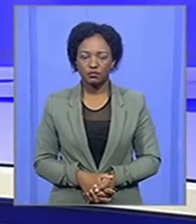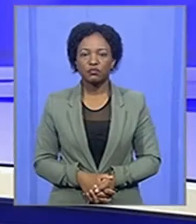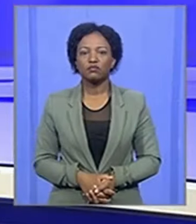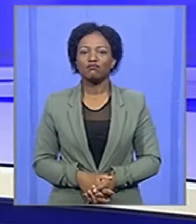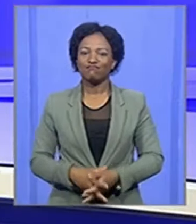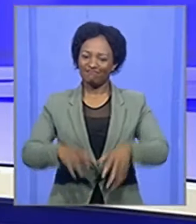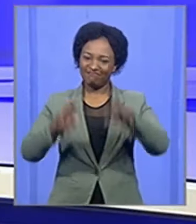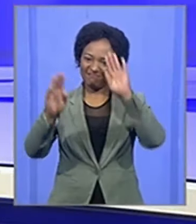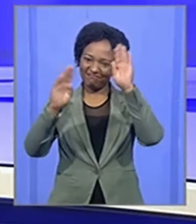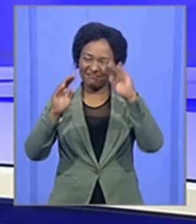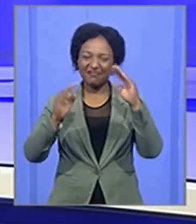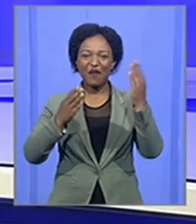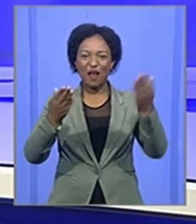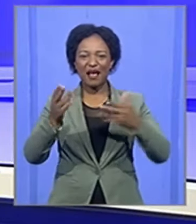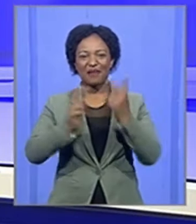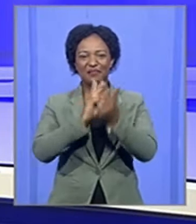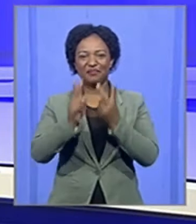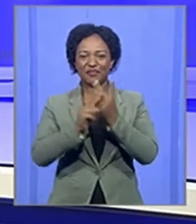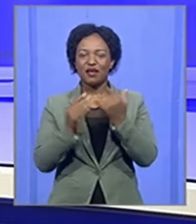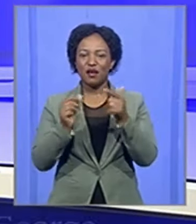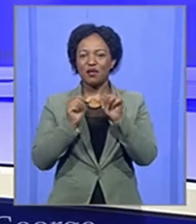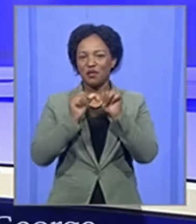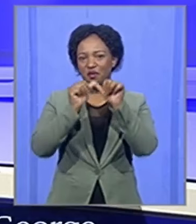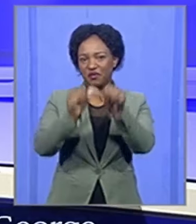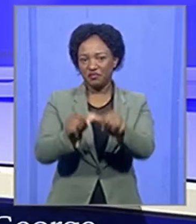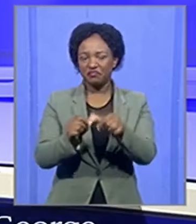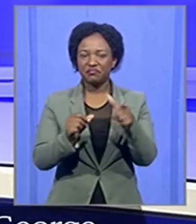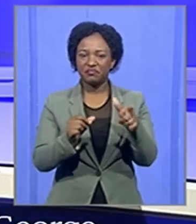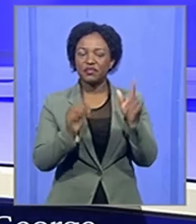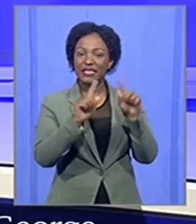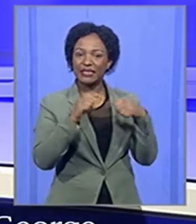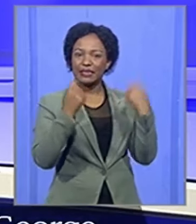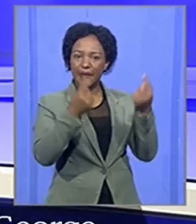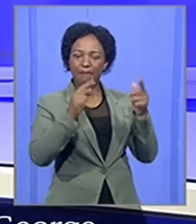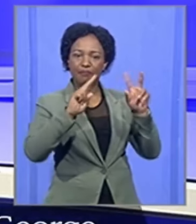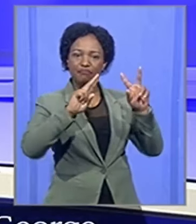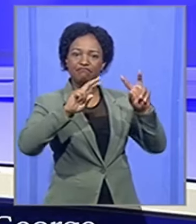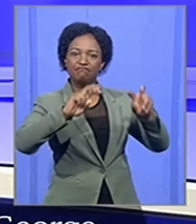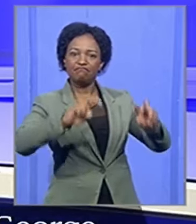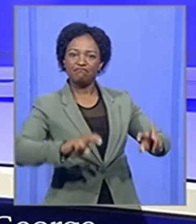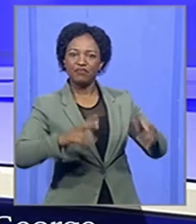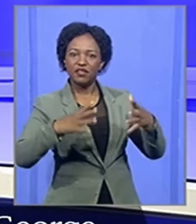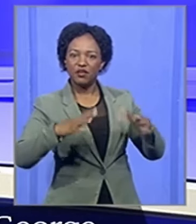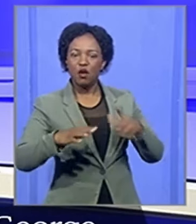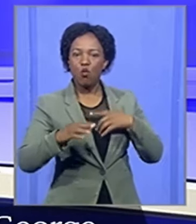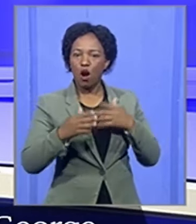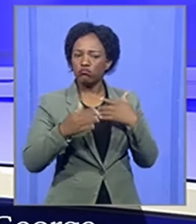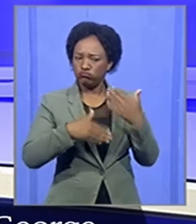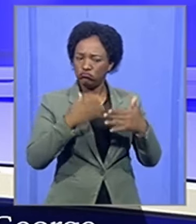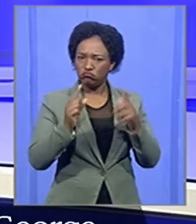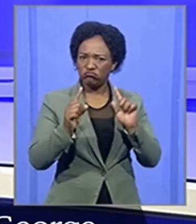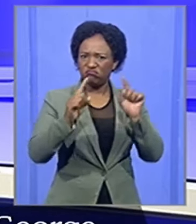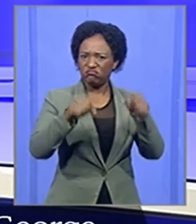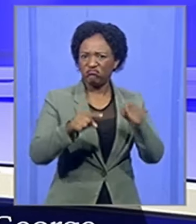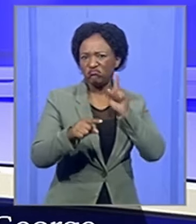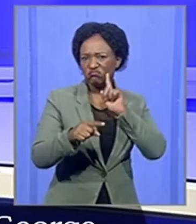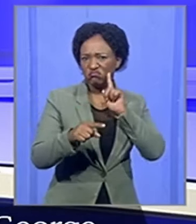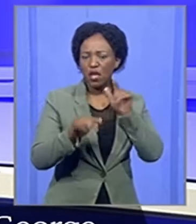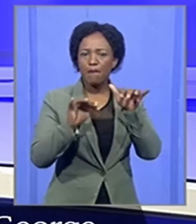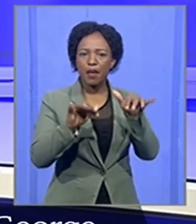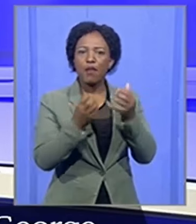Bešong re sa le amogela re tšwela pele ka tšeo di rego dihlopha tša phuruphutšo le tlhakodišo di sa tšentše dinala temeng go leka go lota mehlala ya batho bao